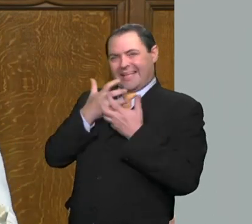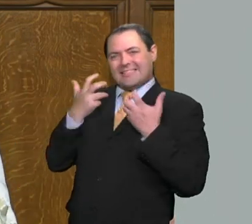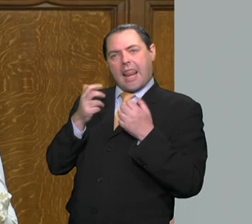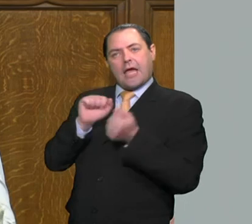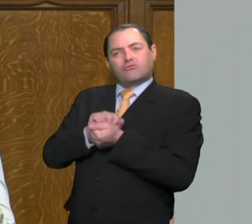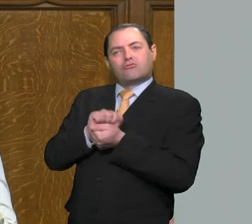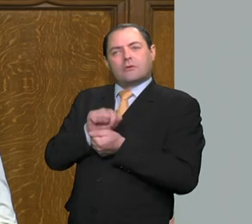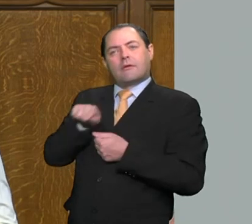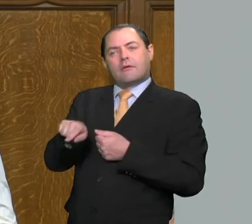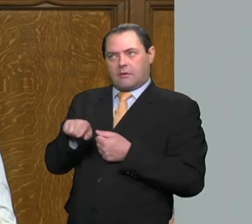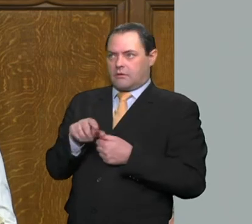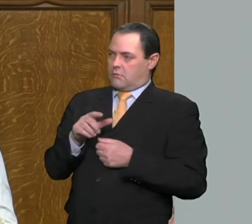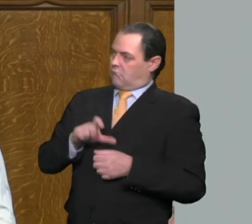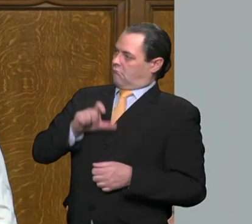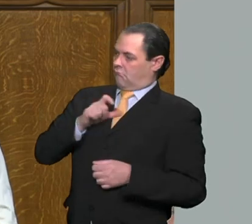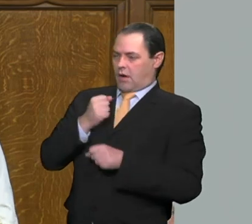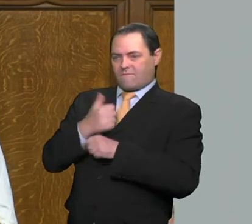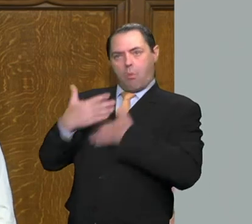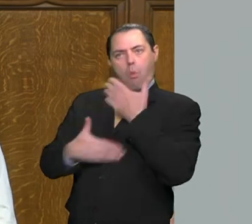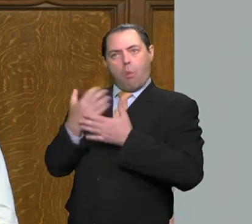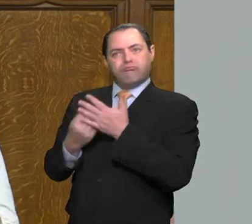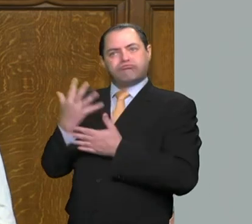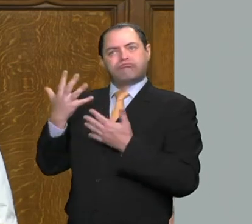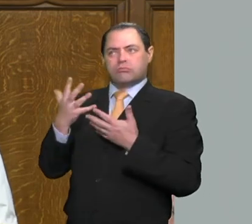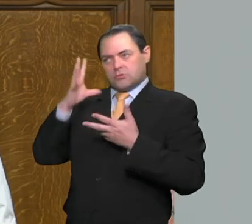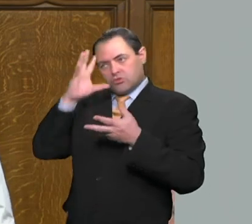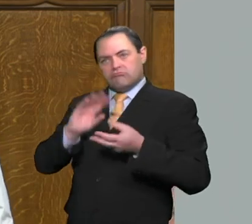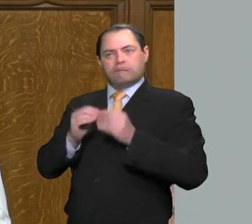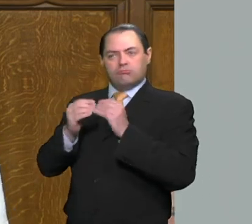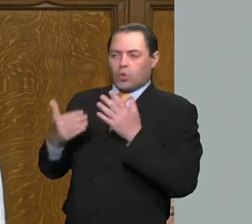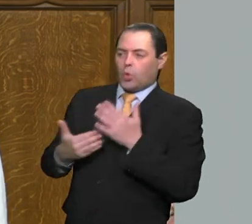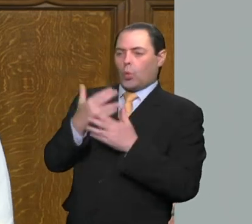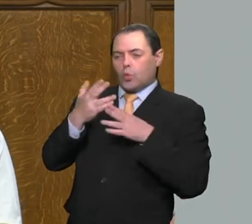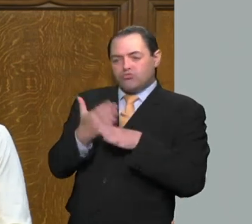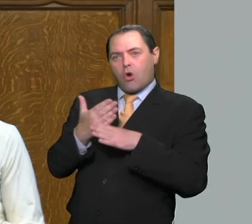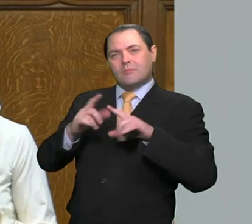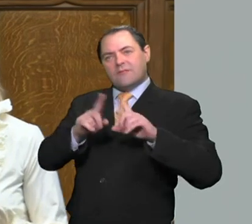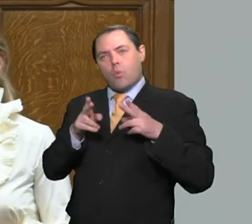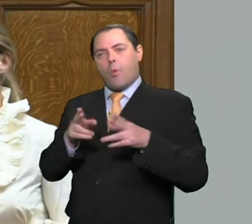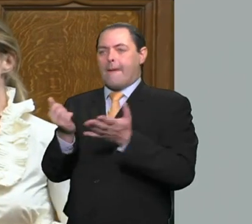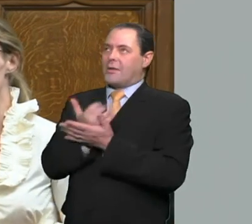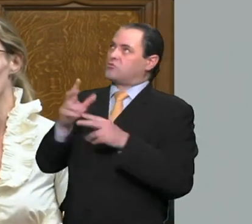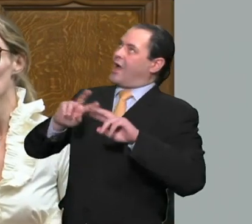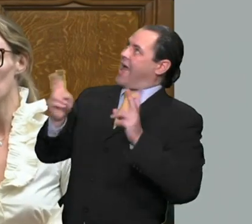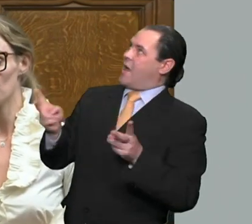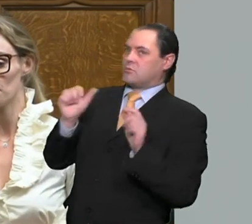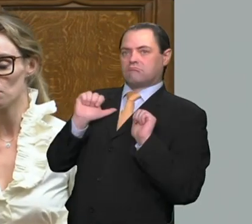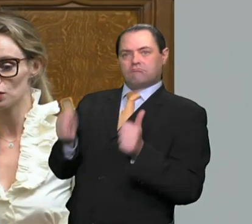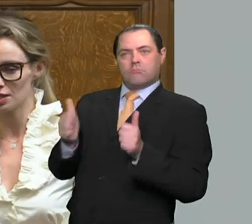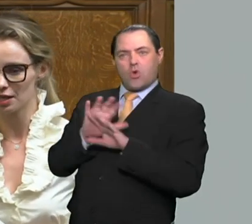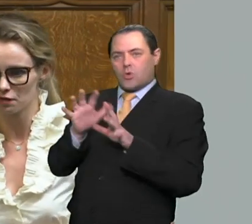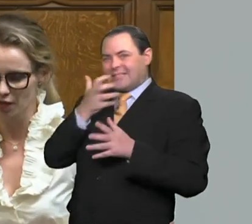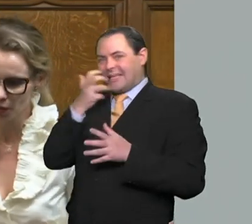confidence that the government is making even more creating even more solutions for energy-efficient homes, and let us know when there'll be